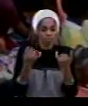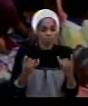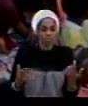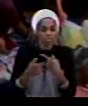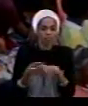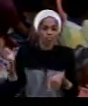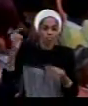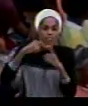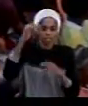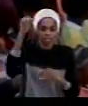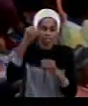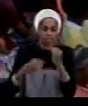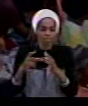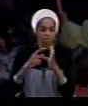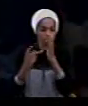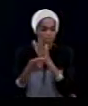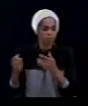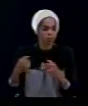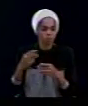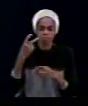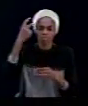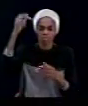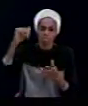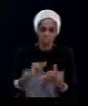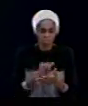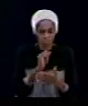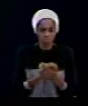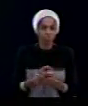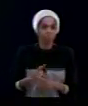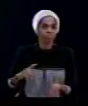going to see that God using our Father in the